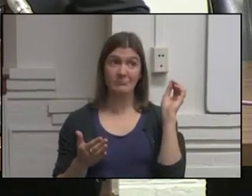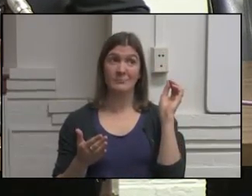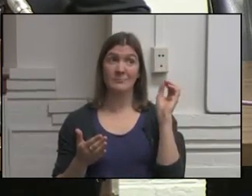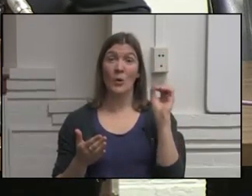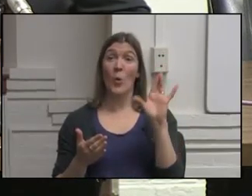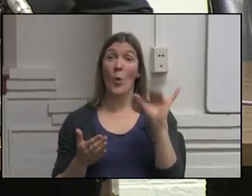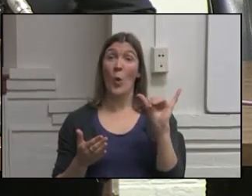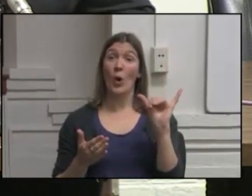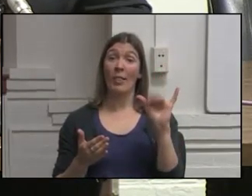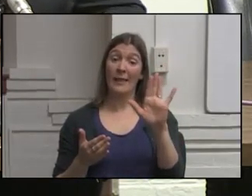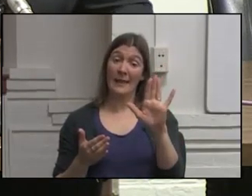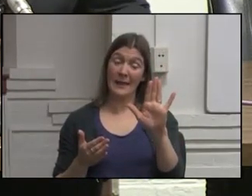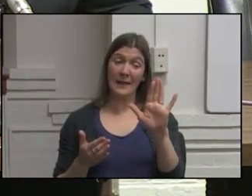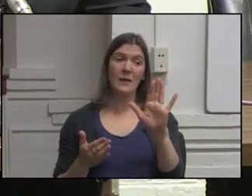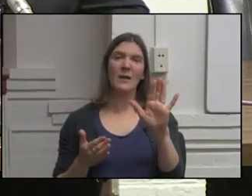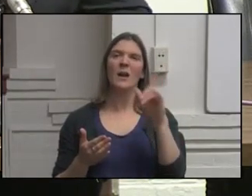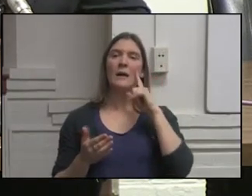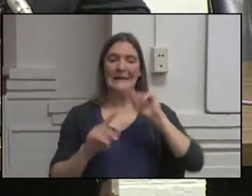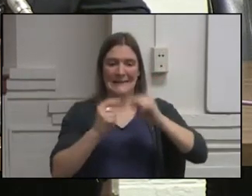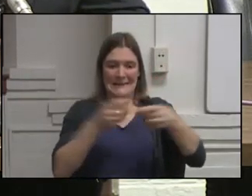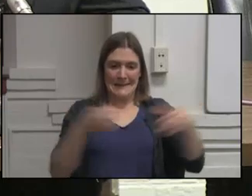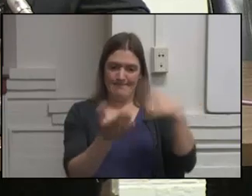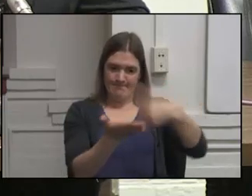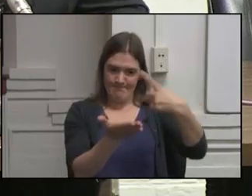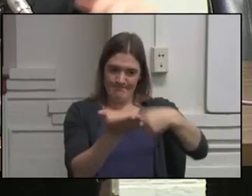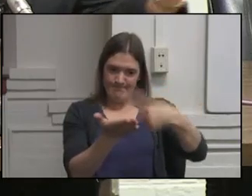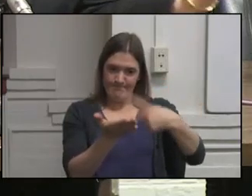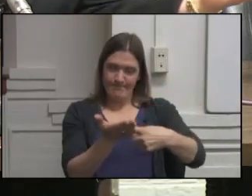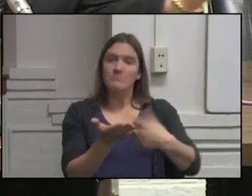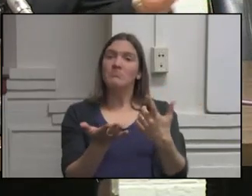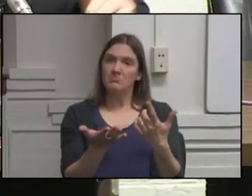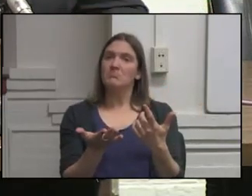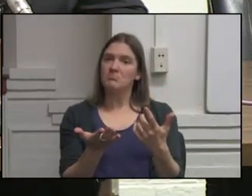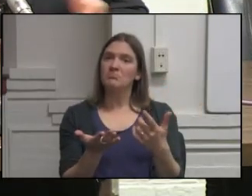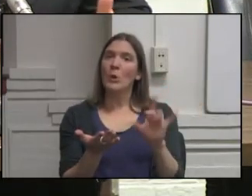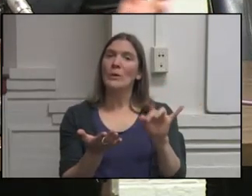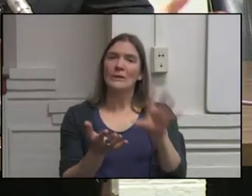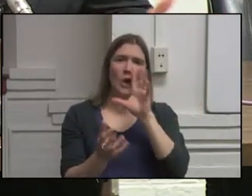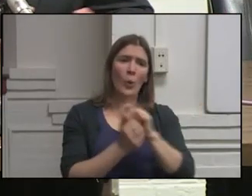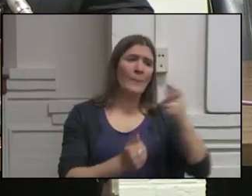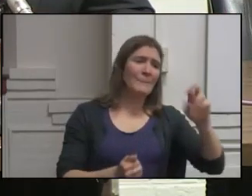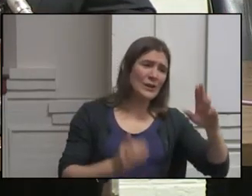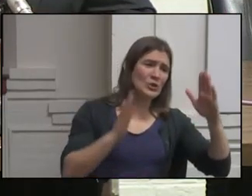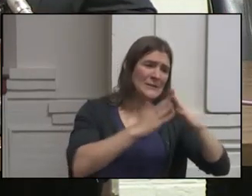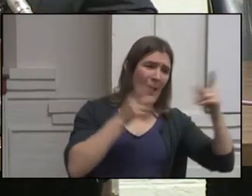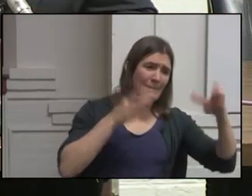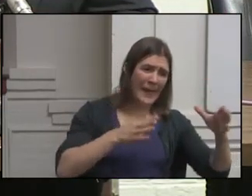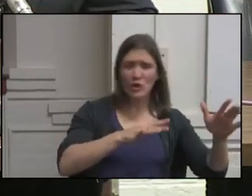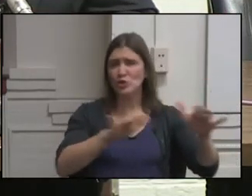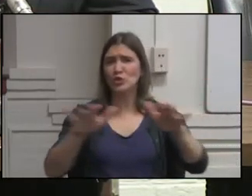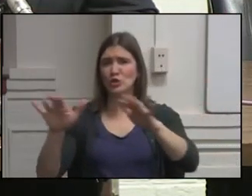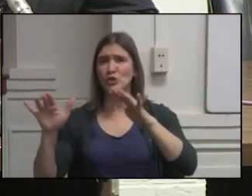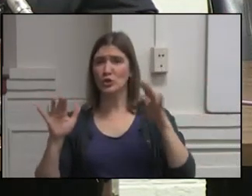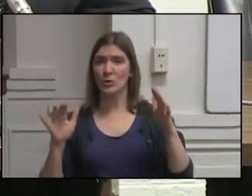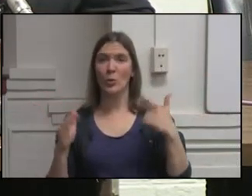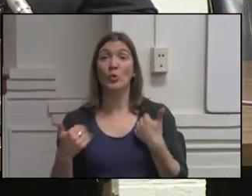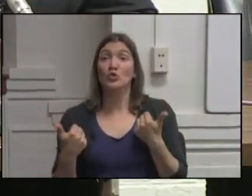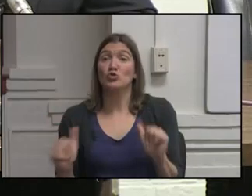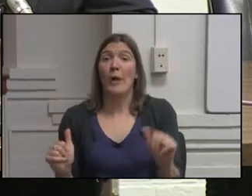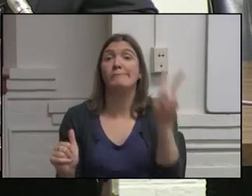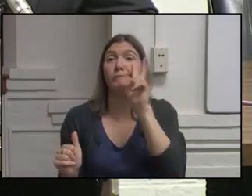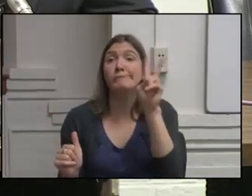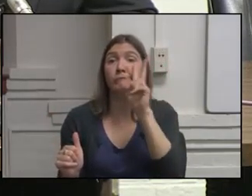Ann, as we discussed as a team, and discussed with Peter and other people, we're testing it